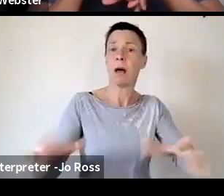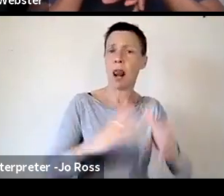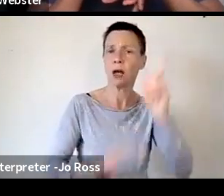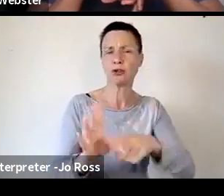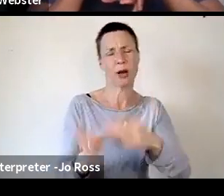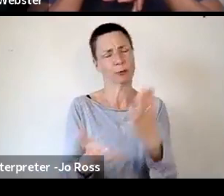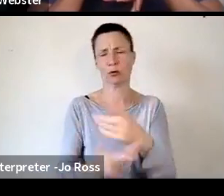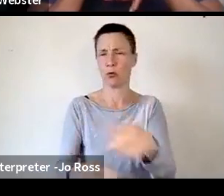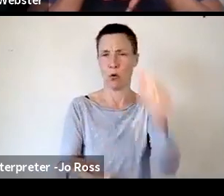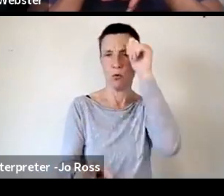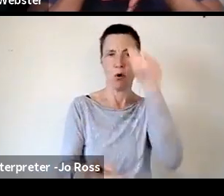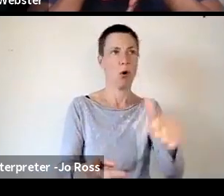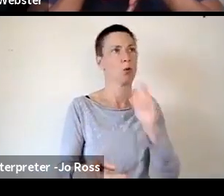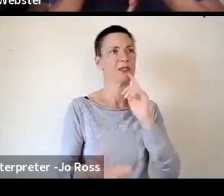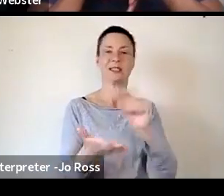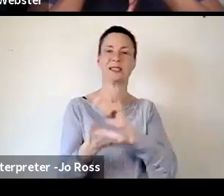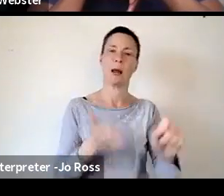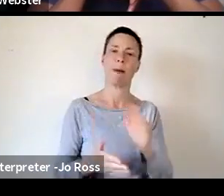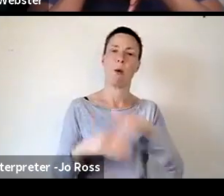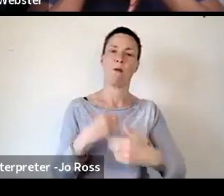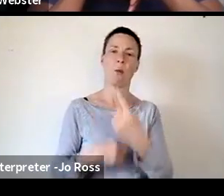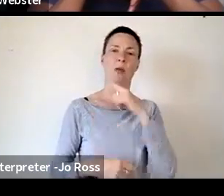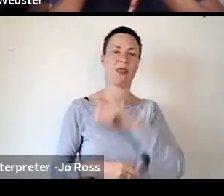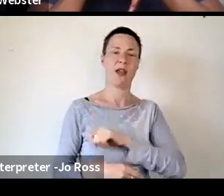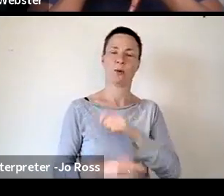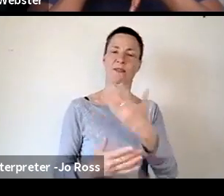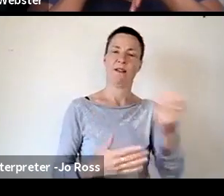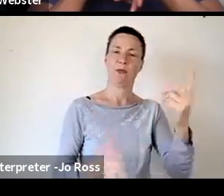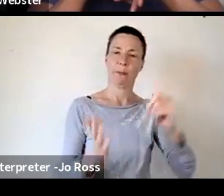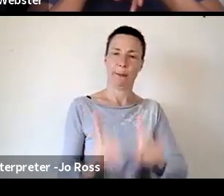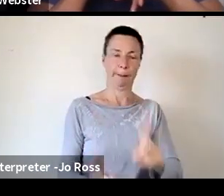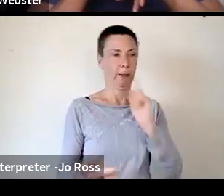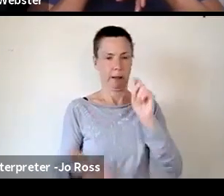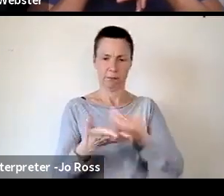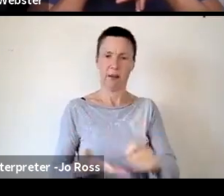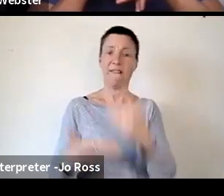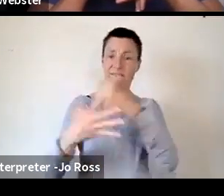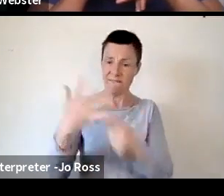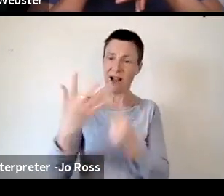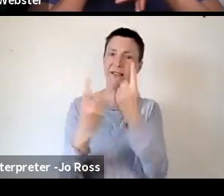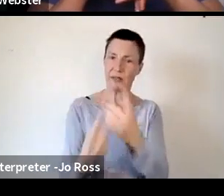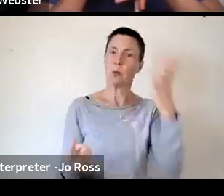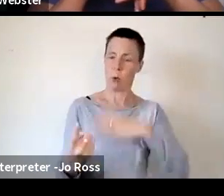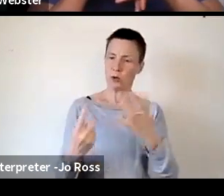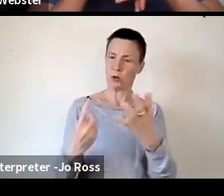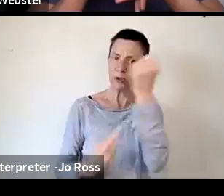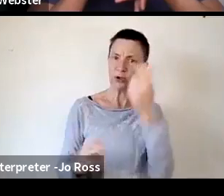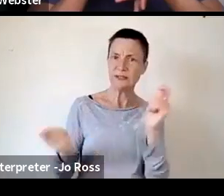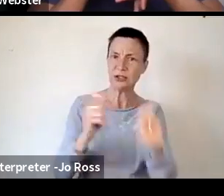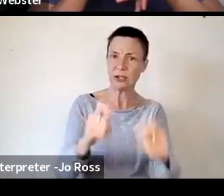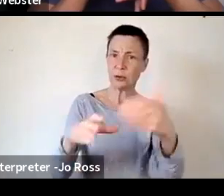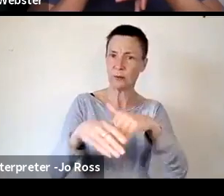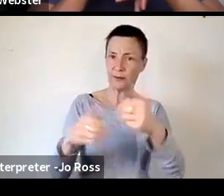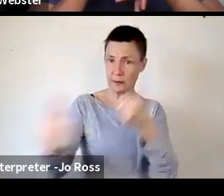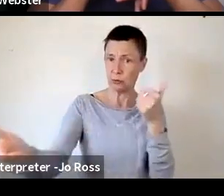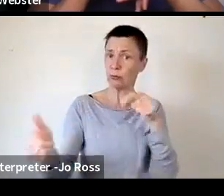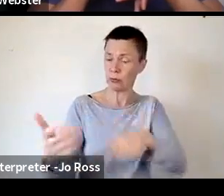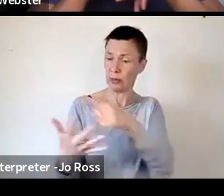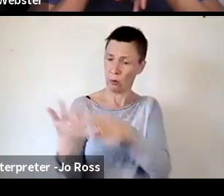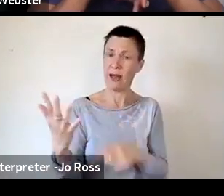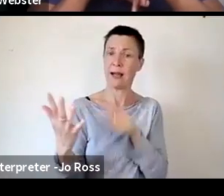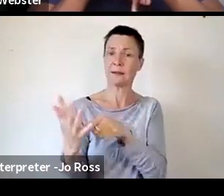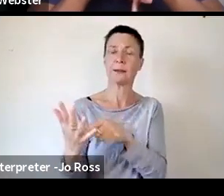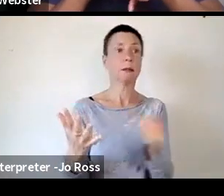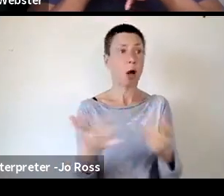about. It was signed by 1,500 people. It had 5 things that it was looking for to change in the industry. And I think a lot of